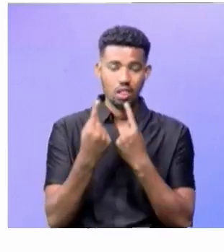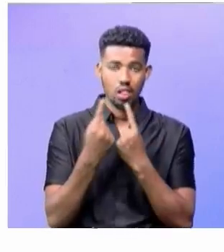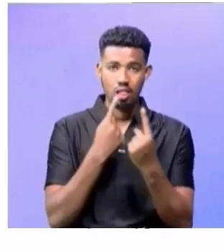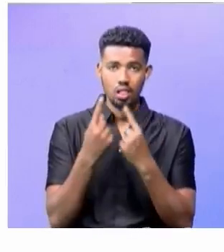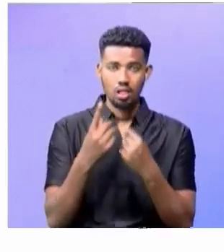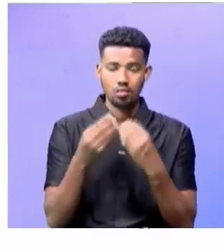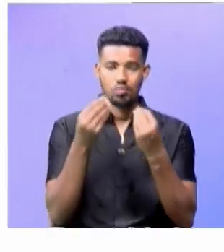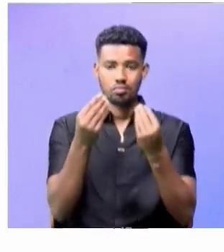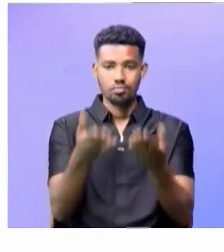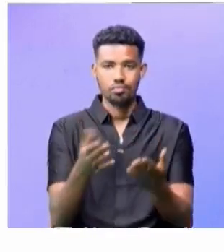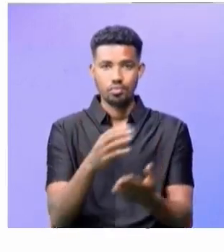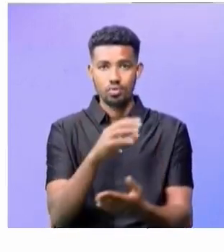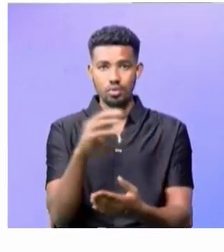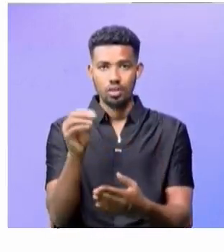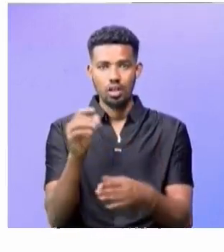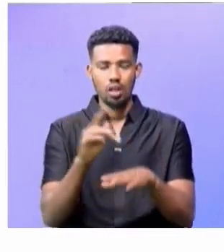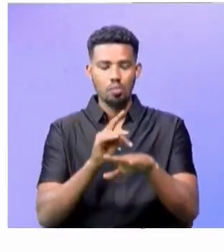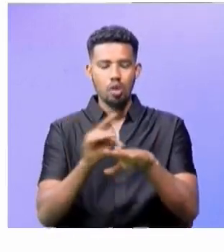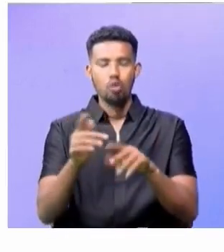by using